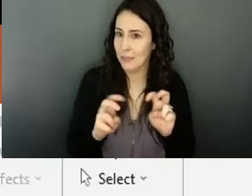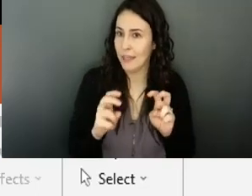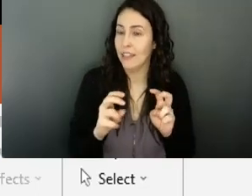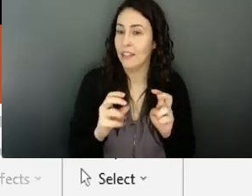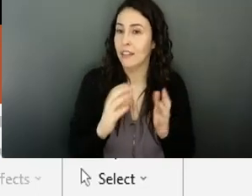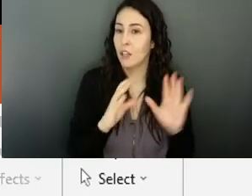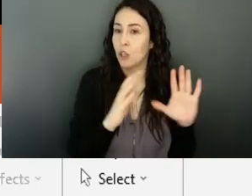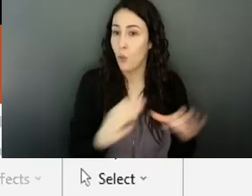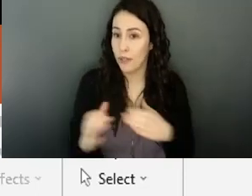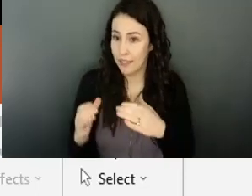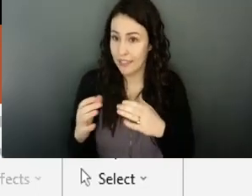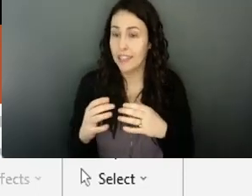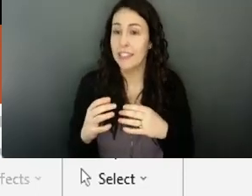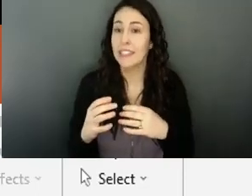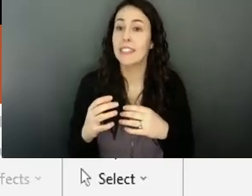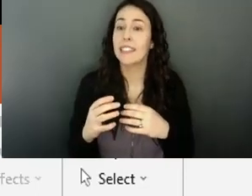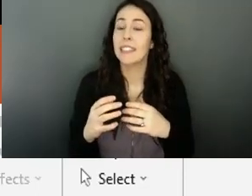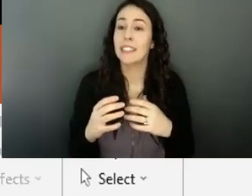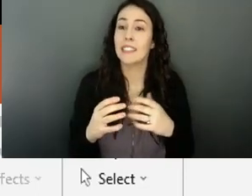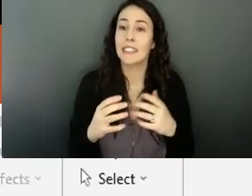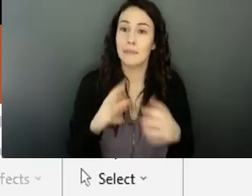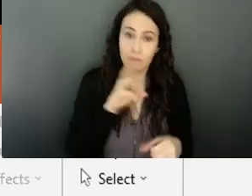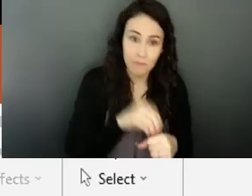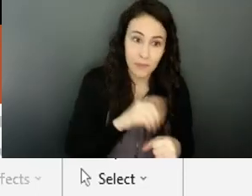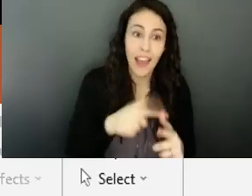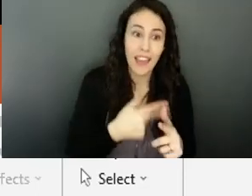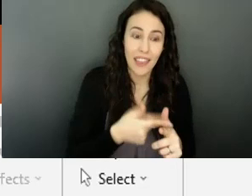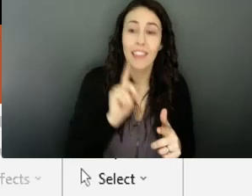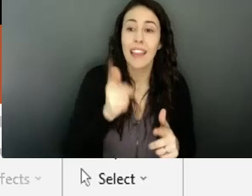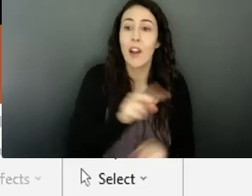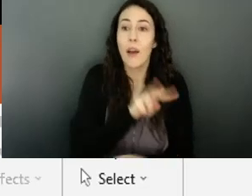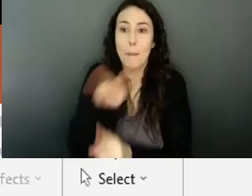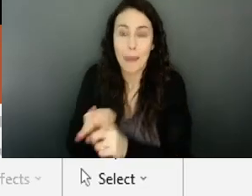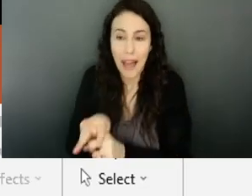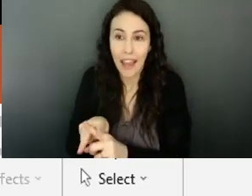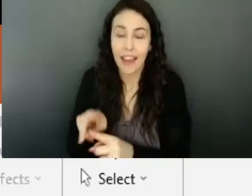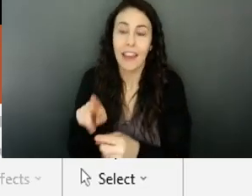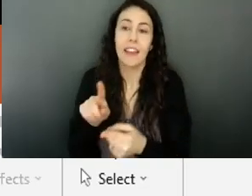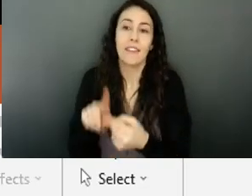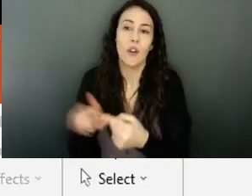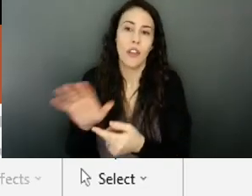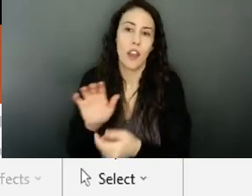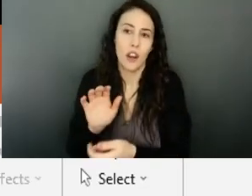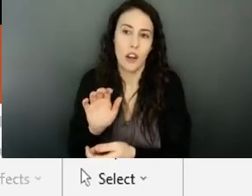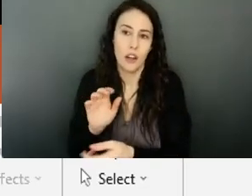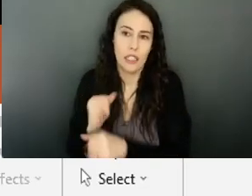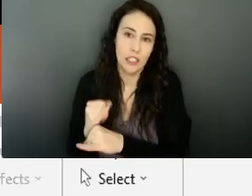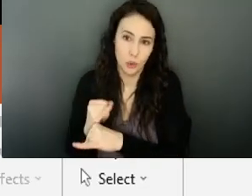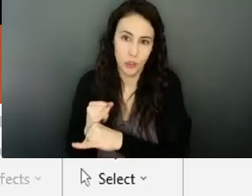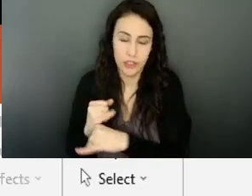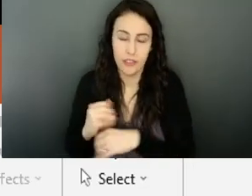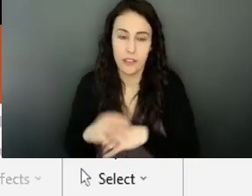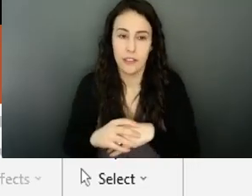in, but then they turn around and apply them at their institutions. And as Dick referred to,